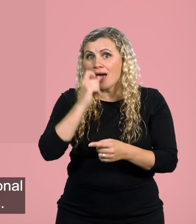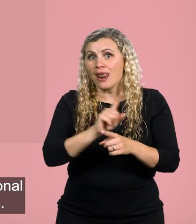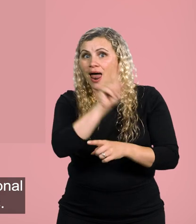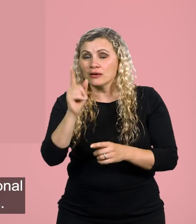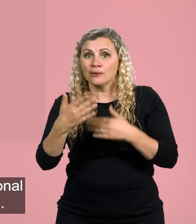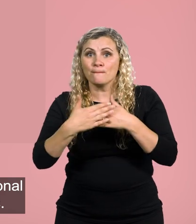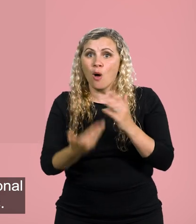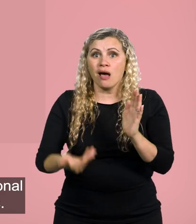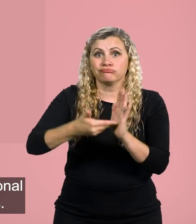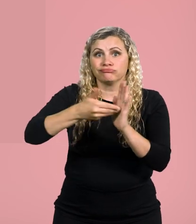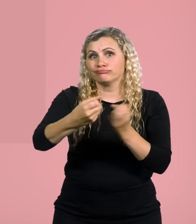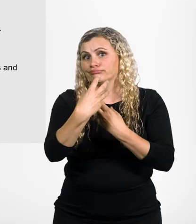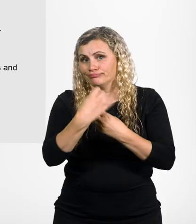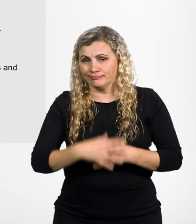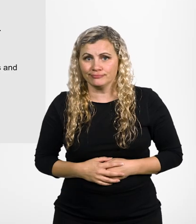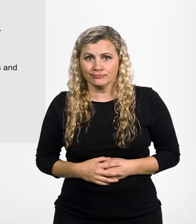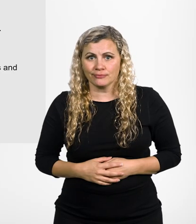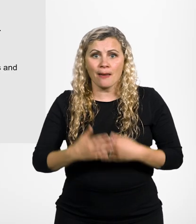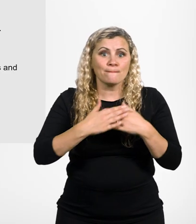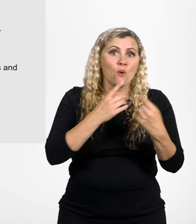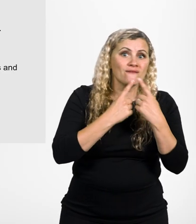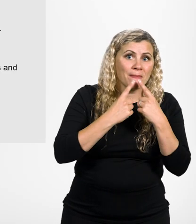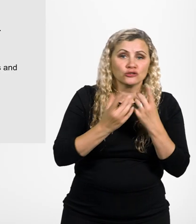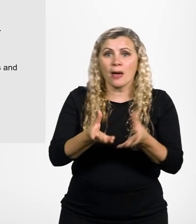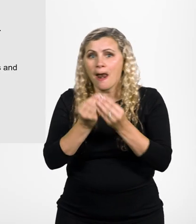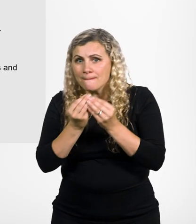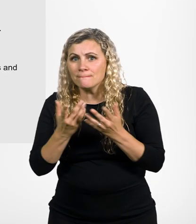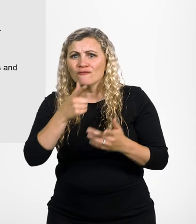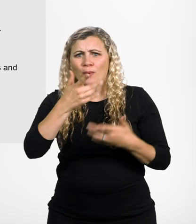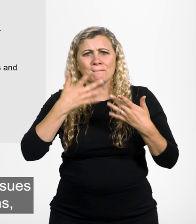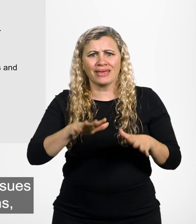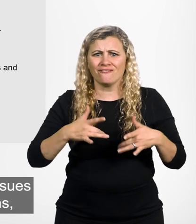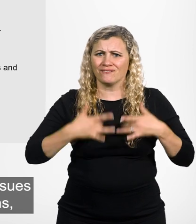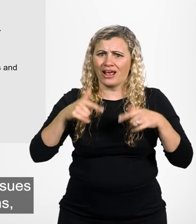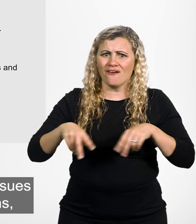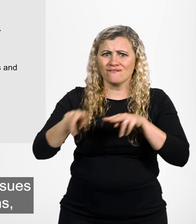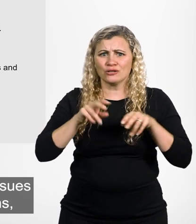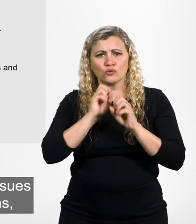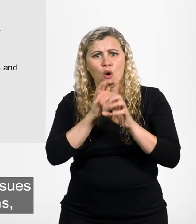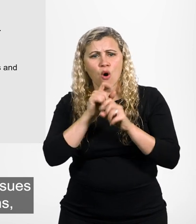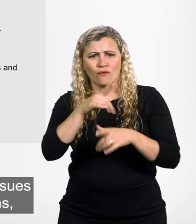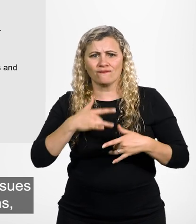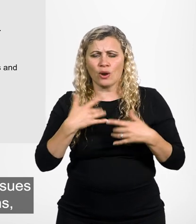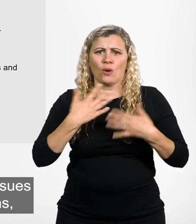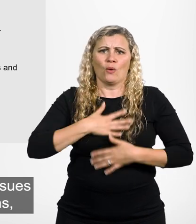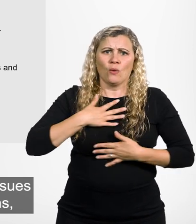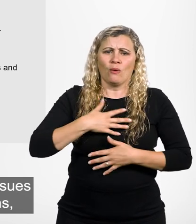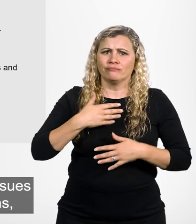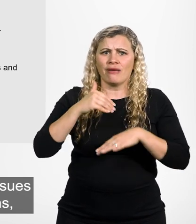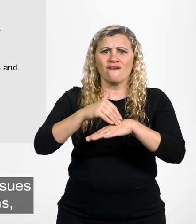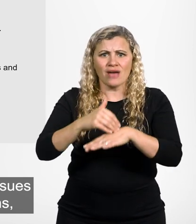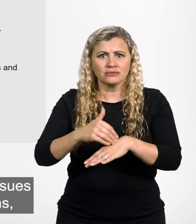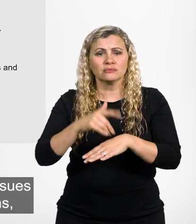to submit your views further information and help if you have been impacted by any